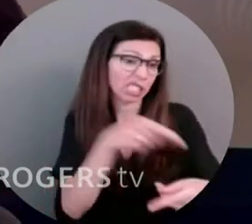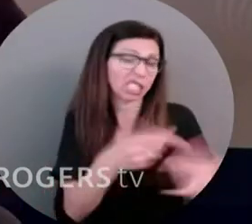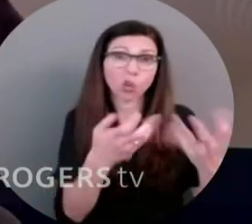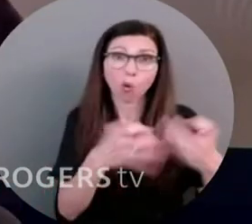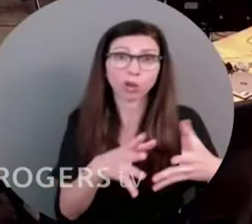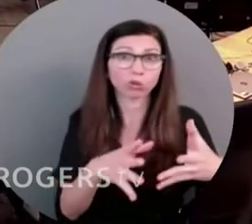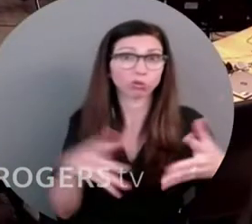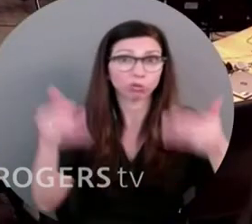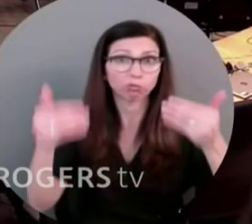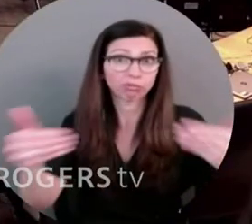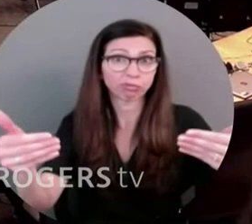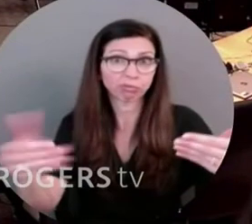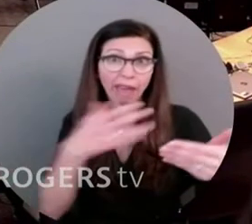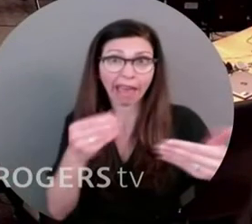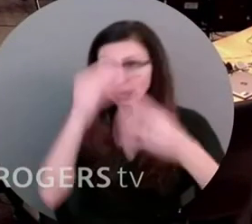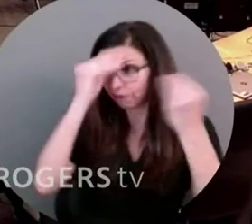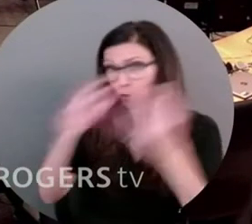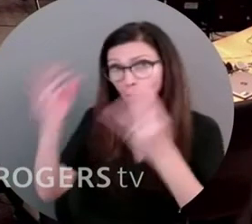Marlowe.